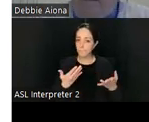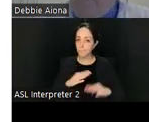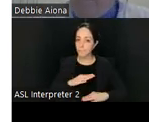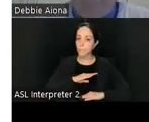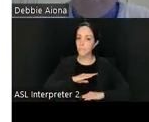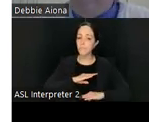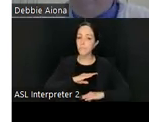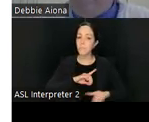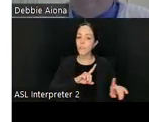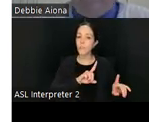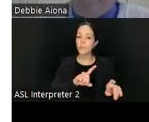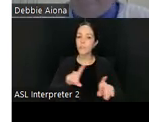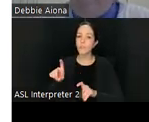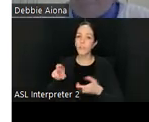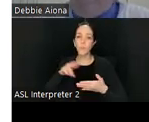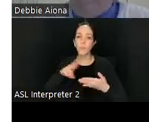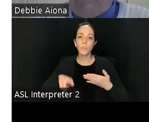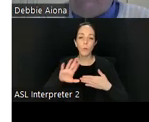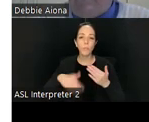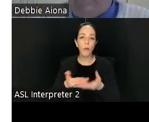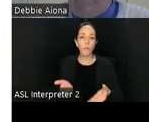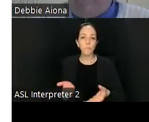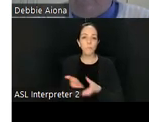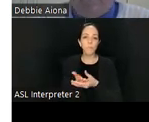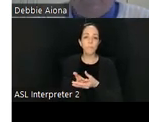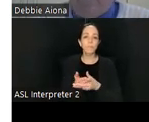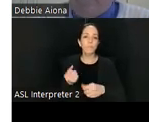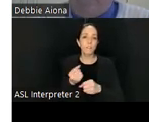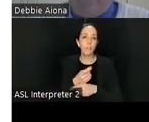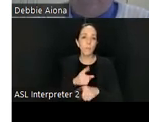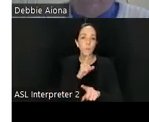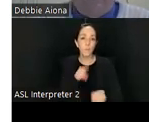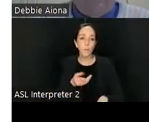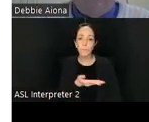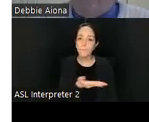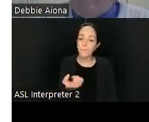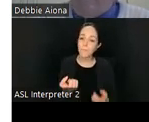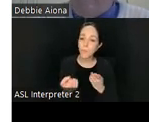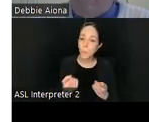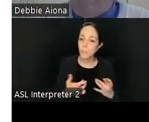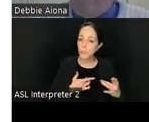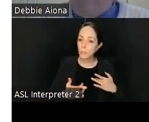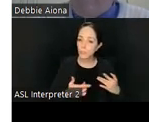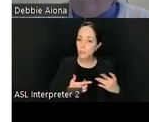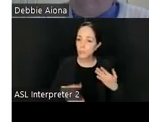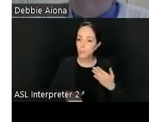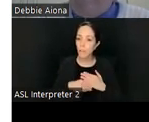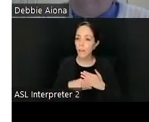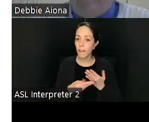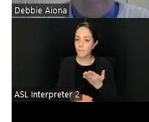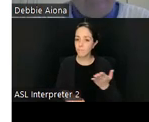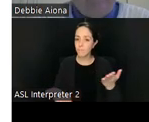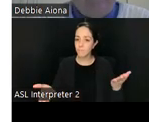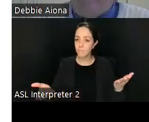the annual report. So anybody have any questions, concerns, additions to the rest of this?